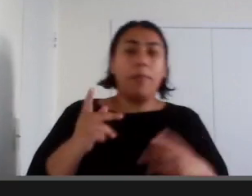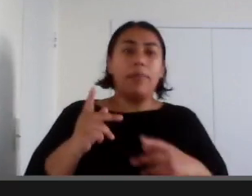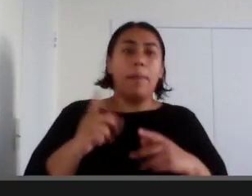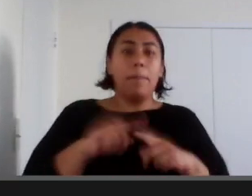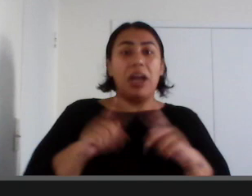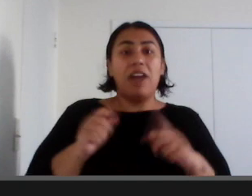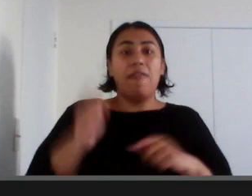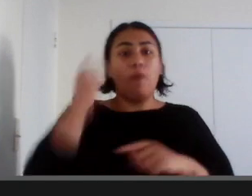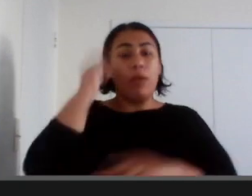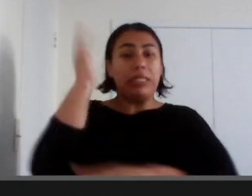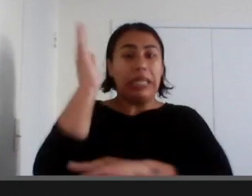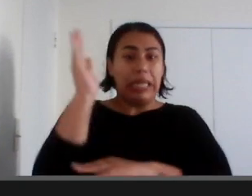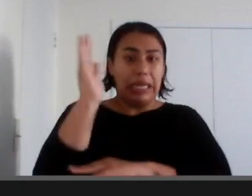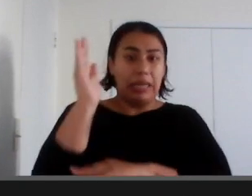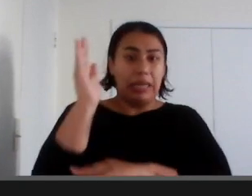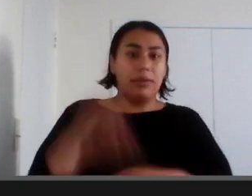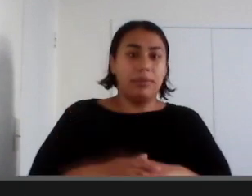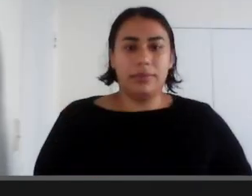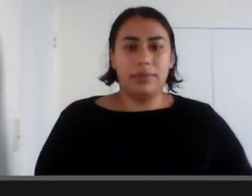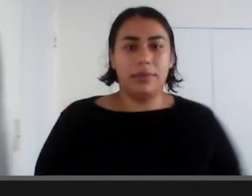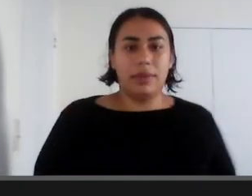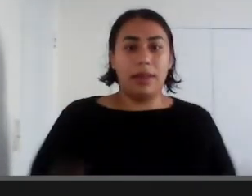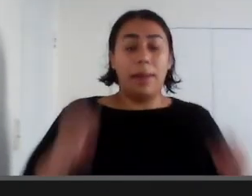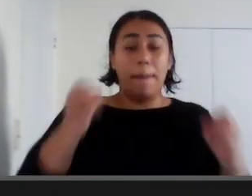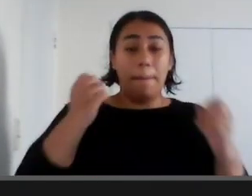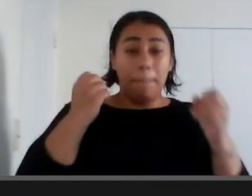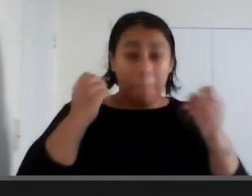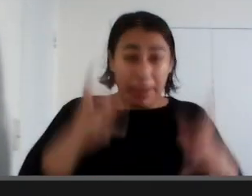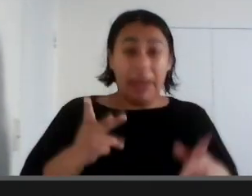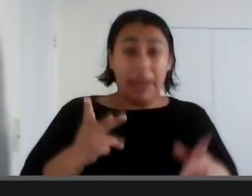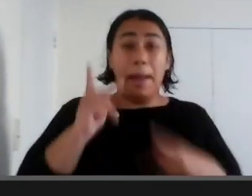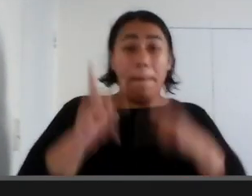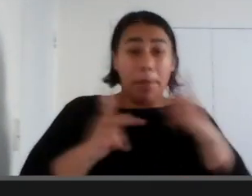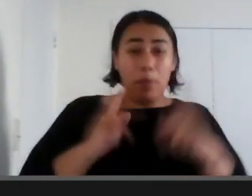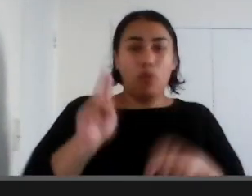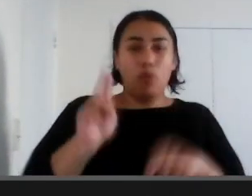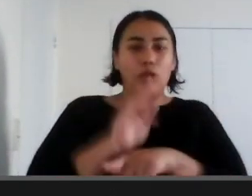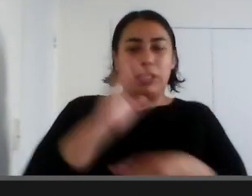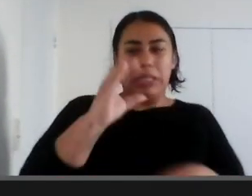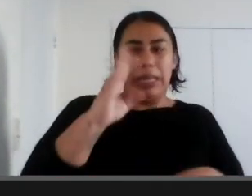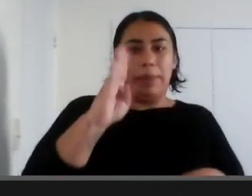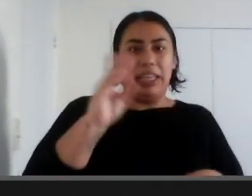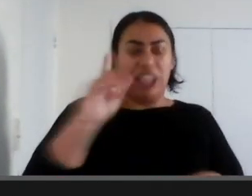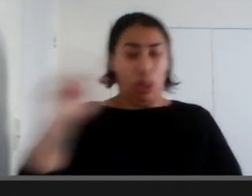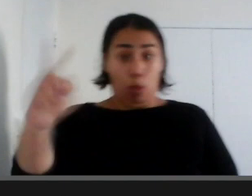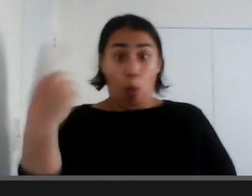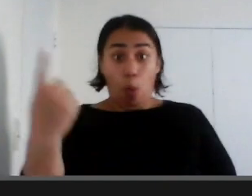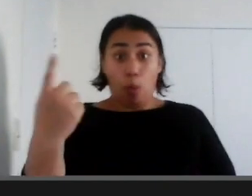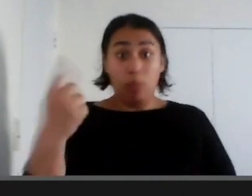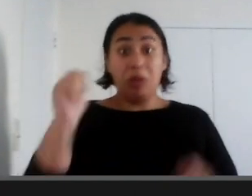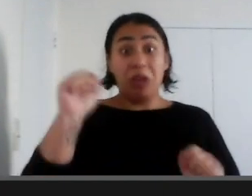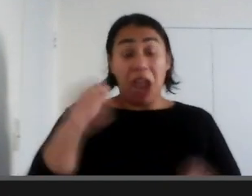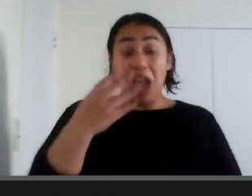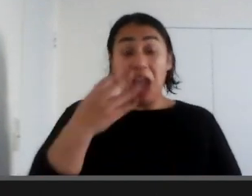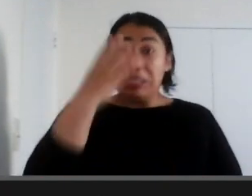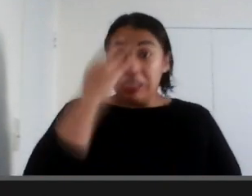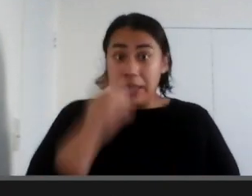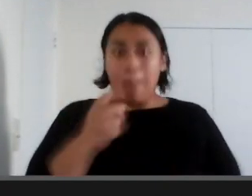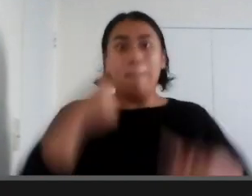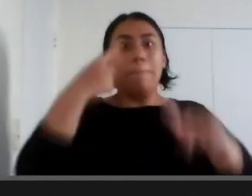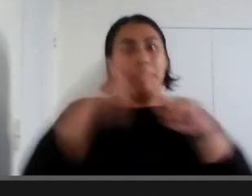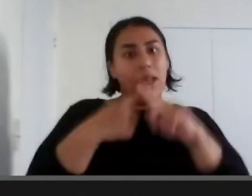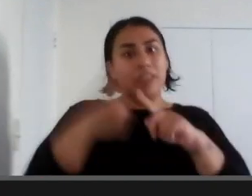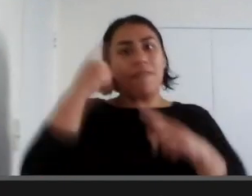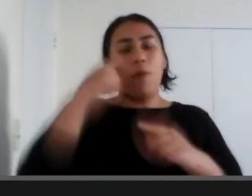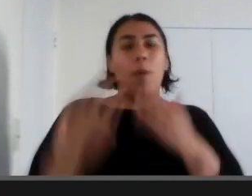used for sleep is patient and dose dependent. It is thought that for patients who suffer from fatigue, they will find that CBD